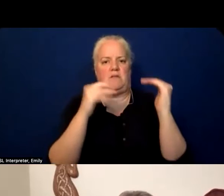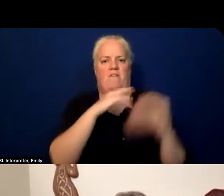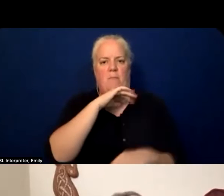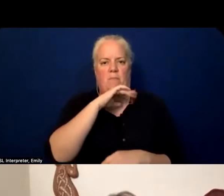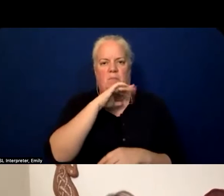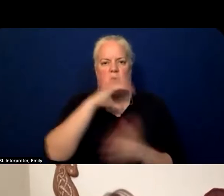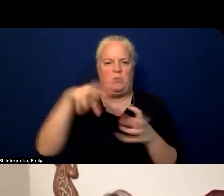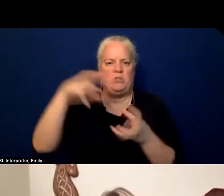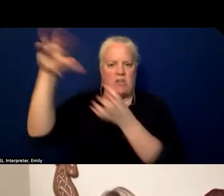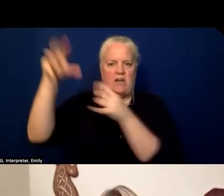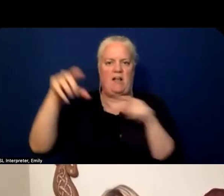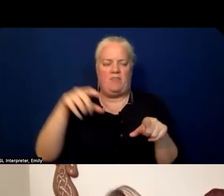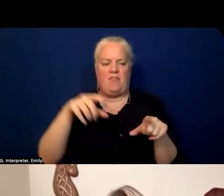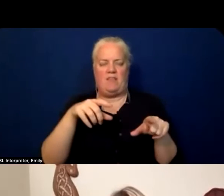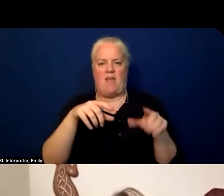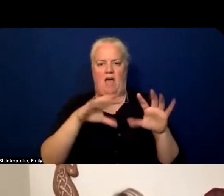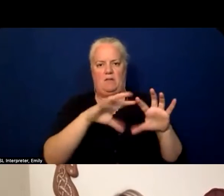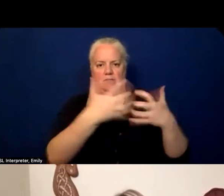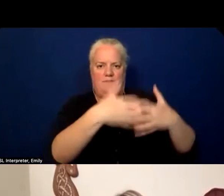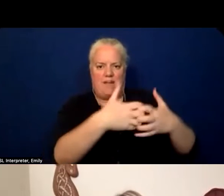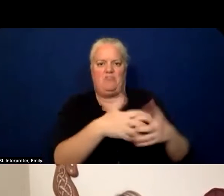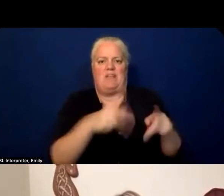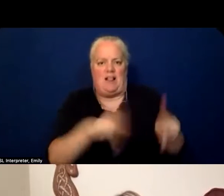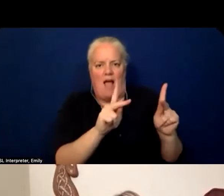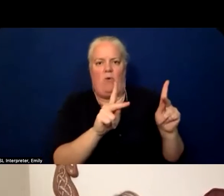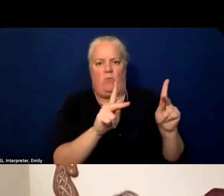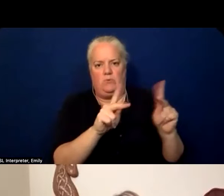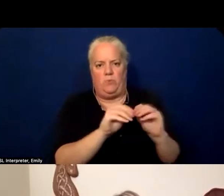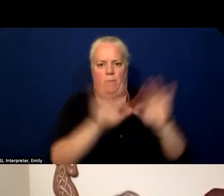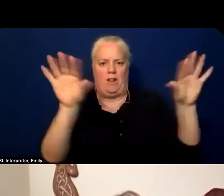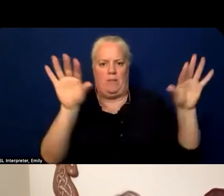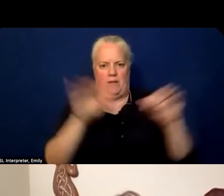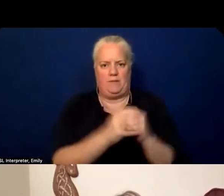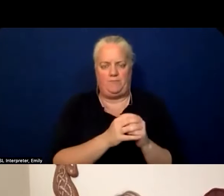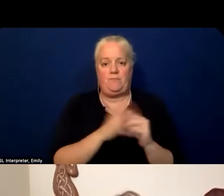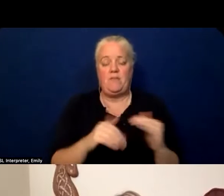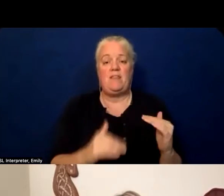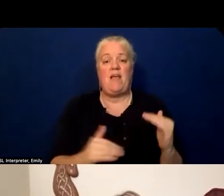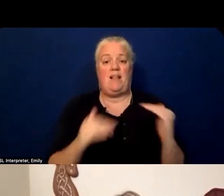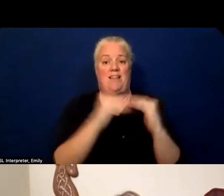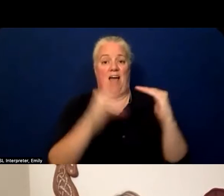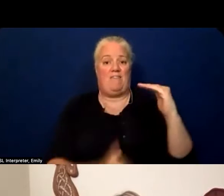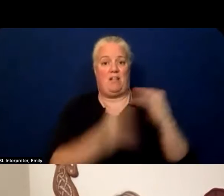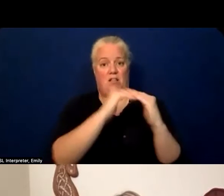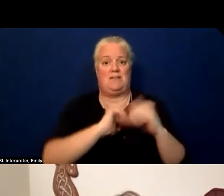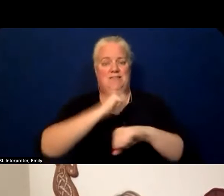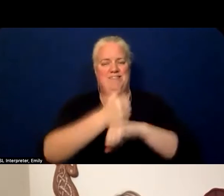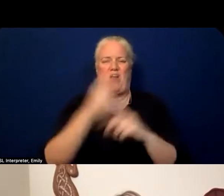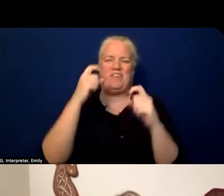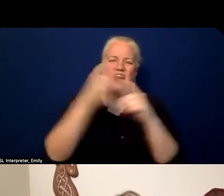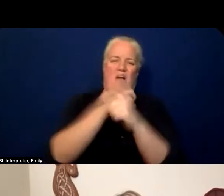facility is allowed to emit. And those levels of pollution are set based on pretty complicated formulas about